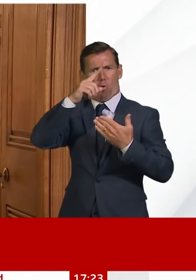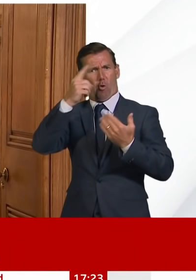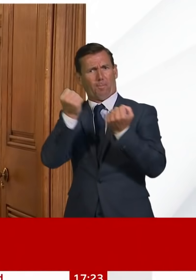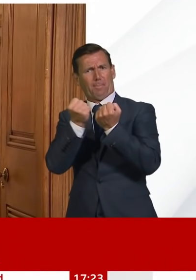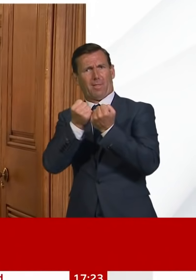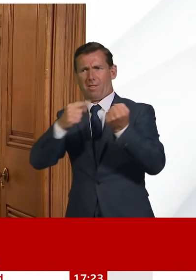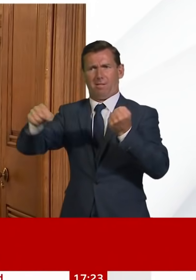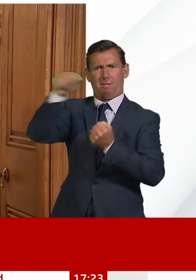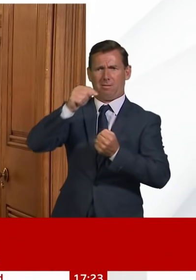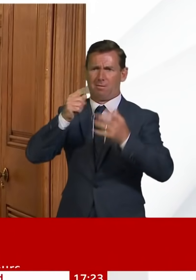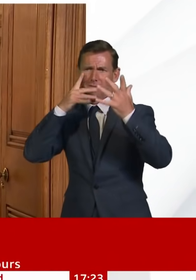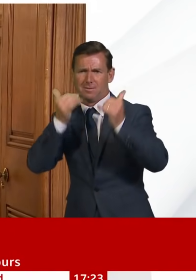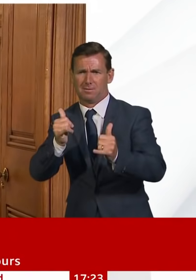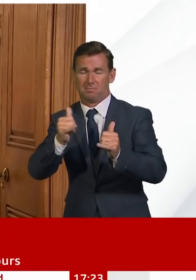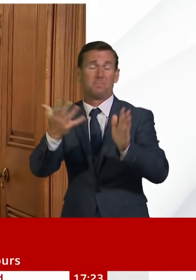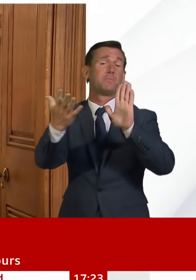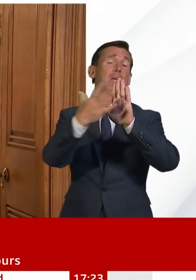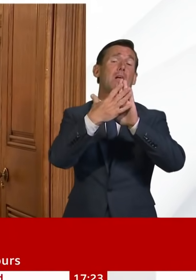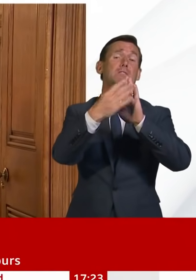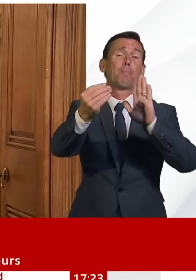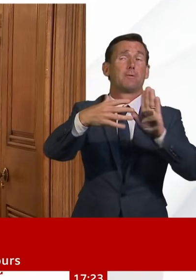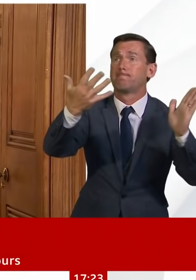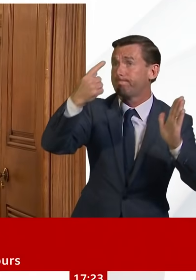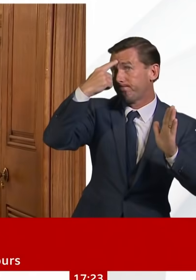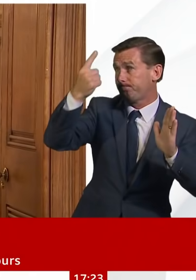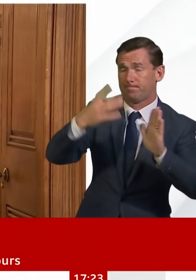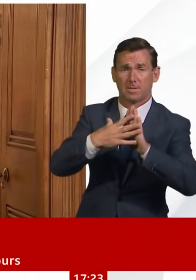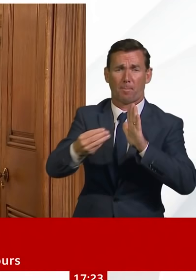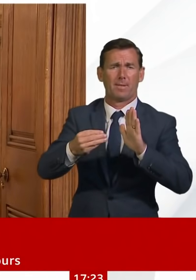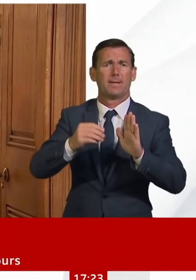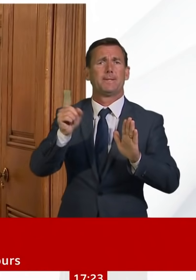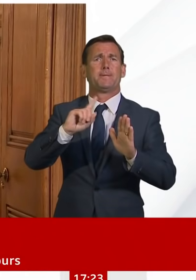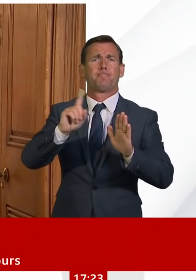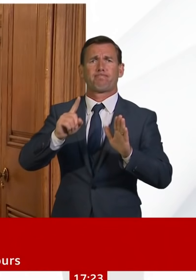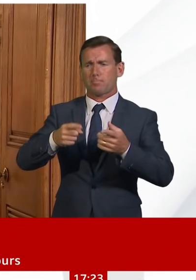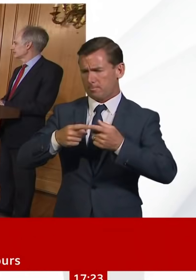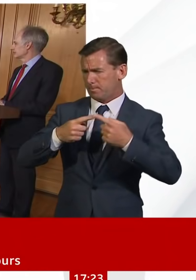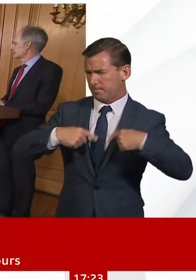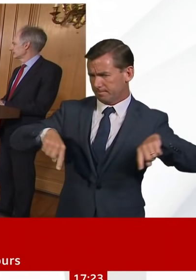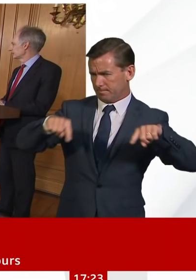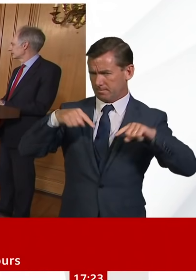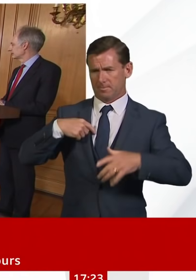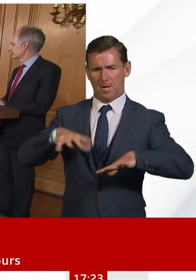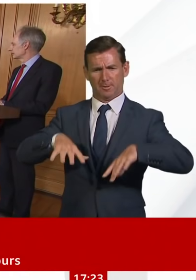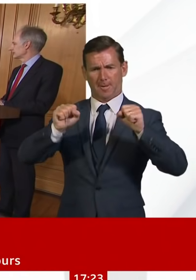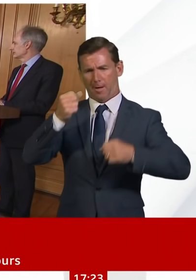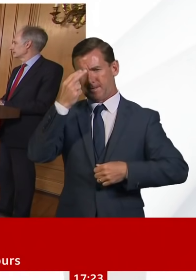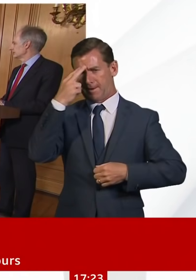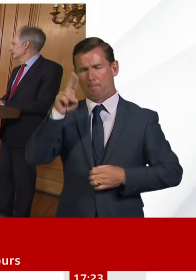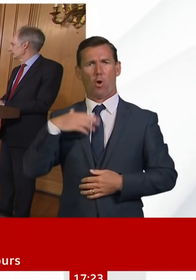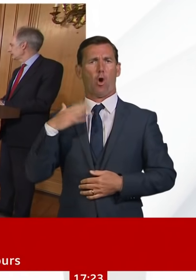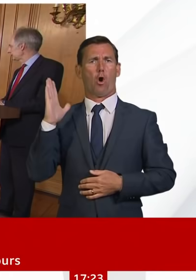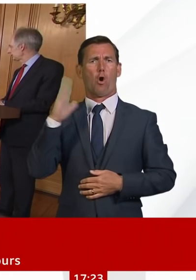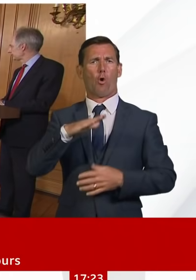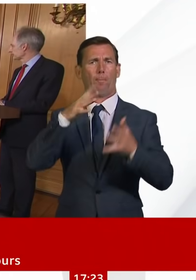easier to access. So one example is that we have introduced home testing, where